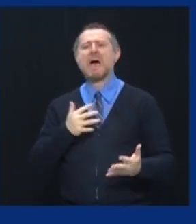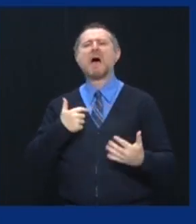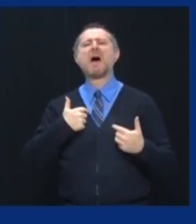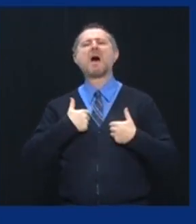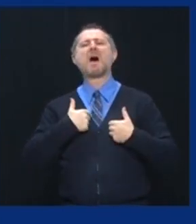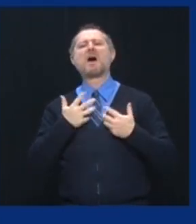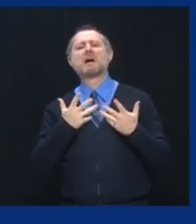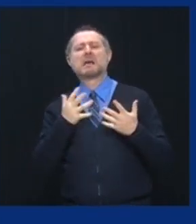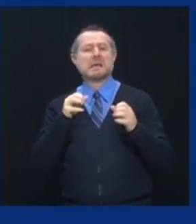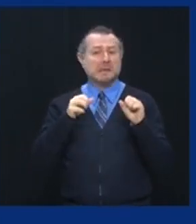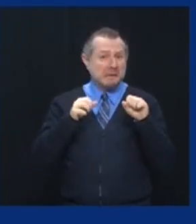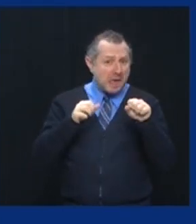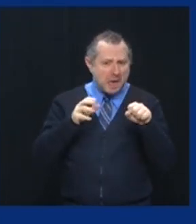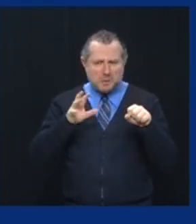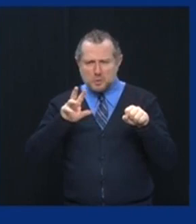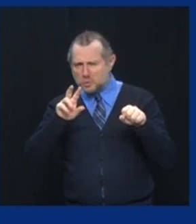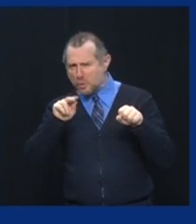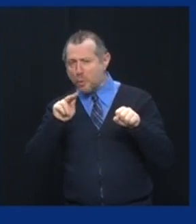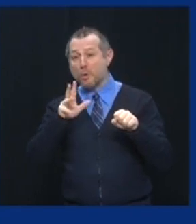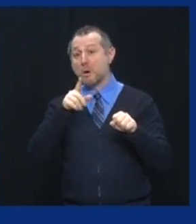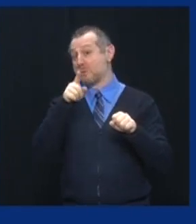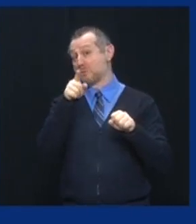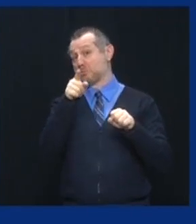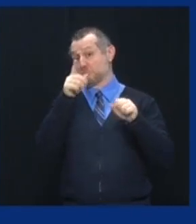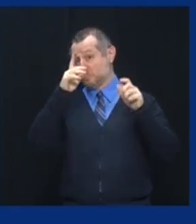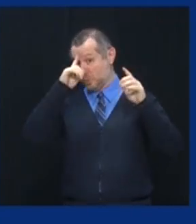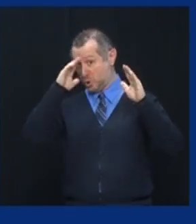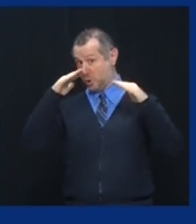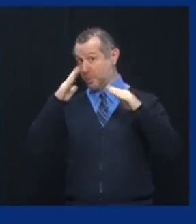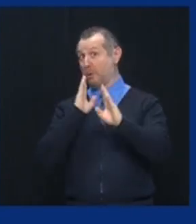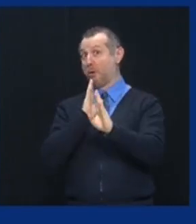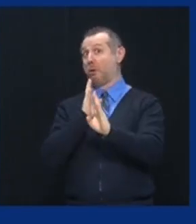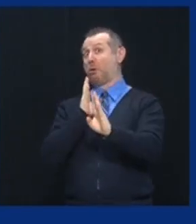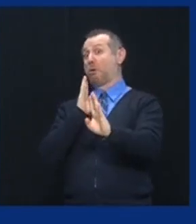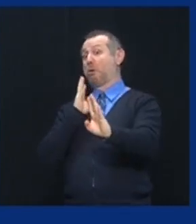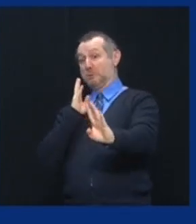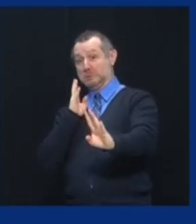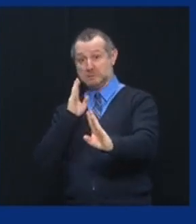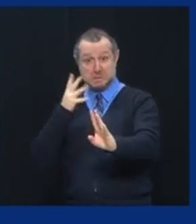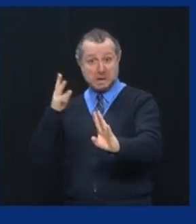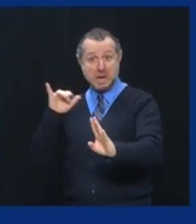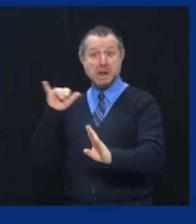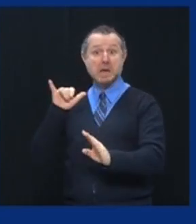to see lines like we've seen in other places? Okay.